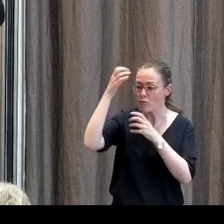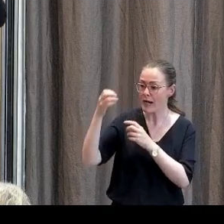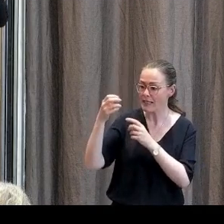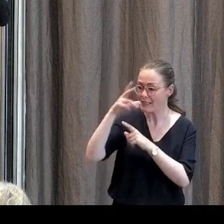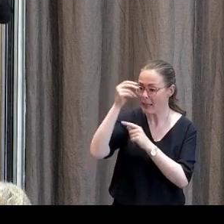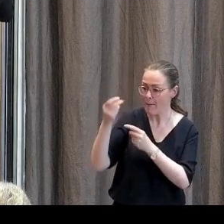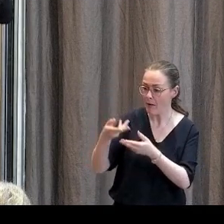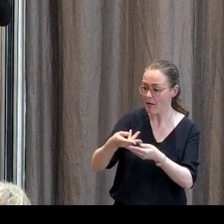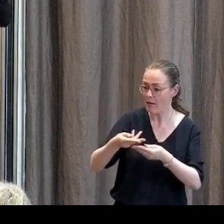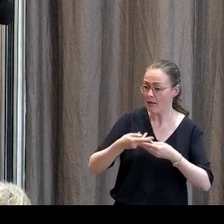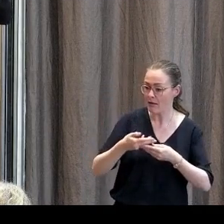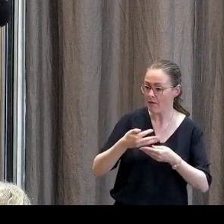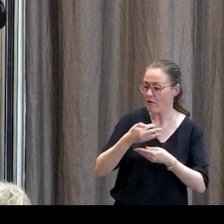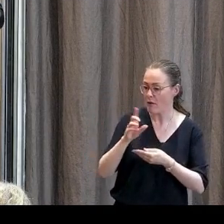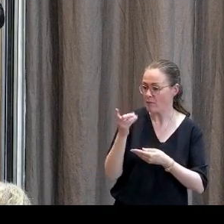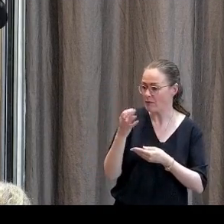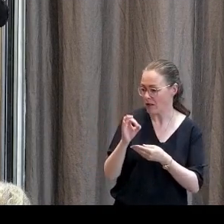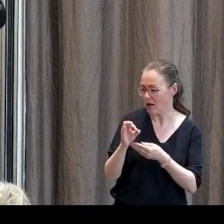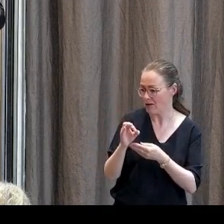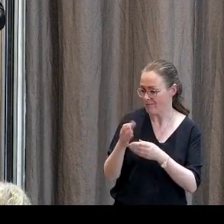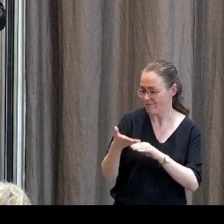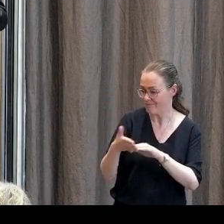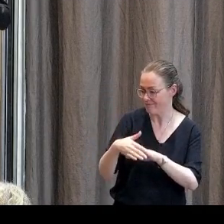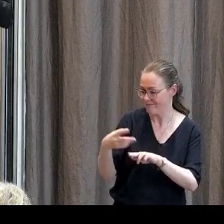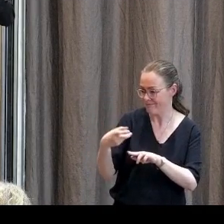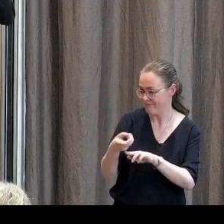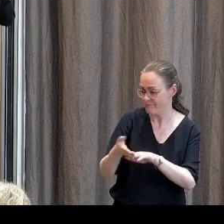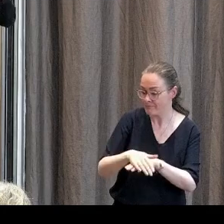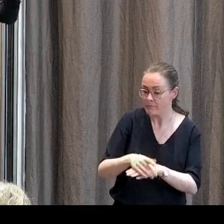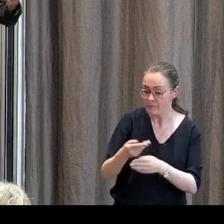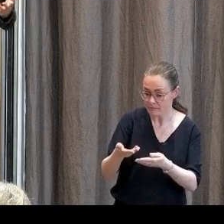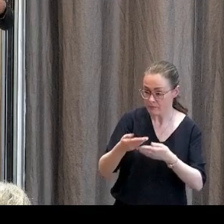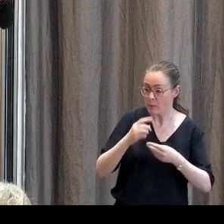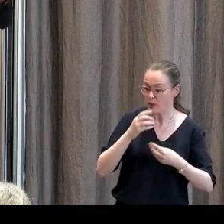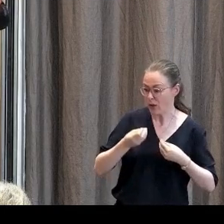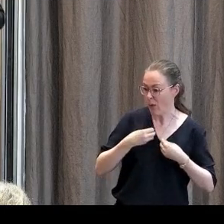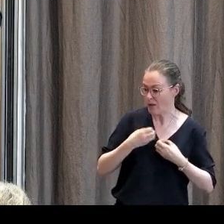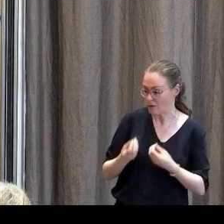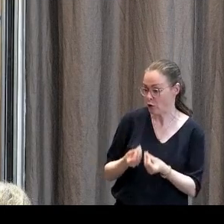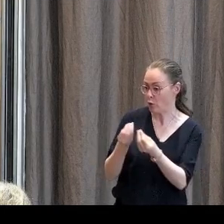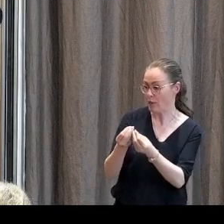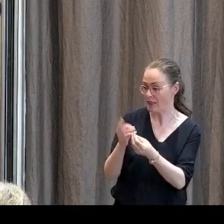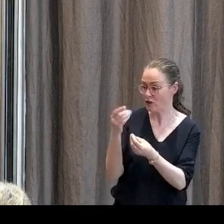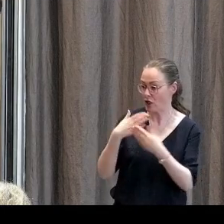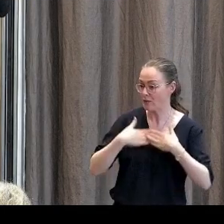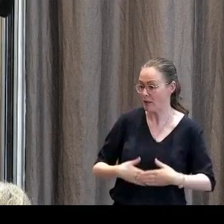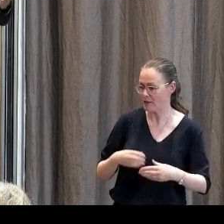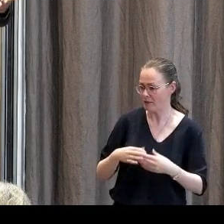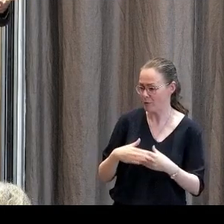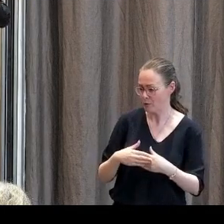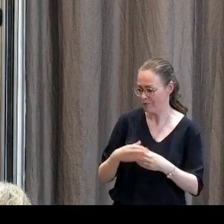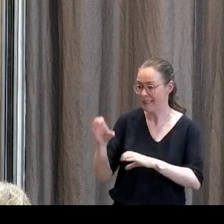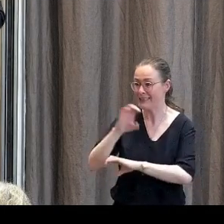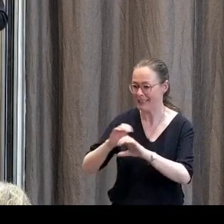dogs that had been put down, and that the owners had donated their bodies to charity,